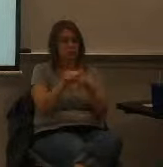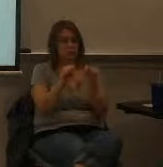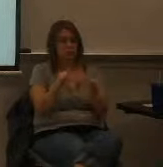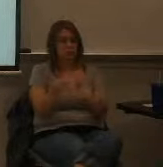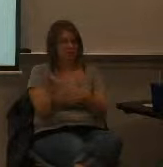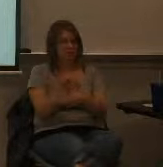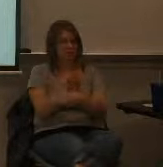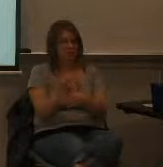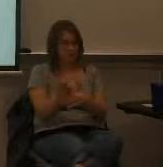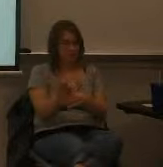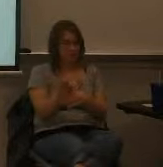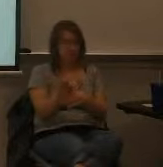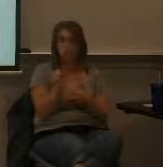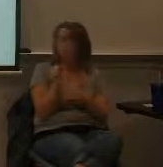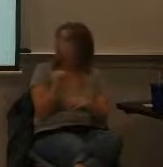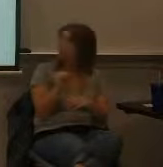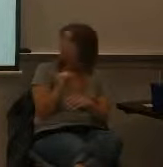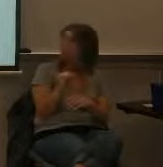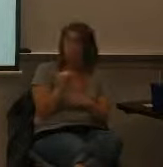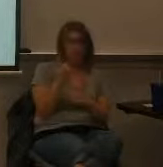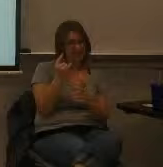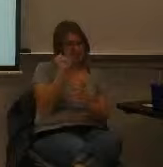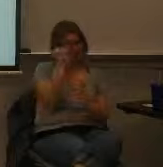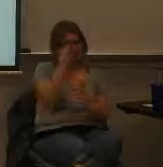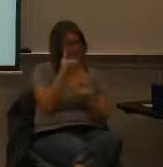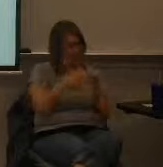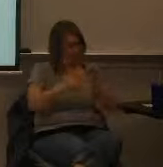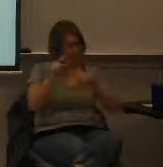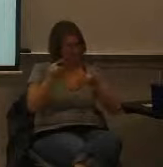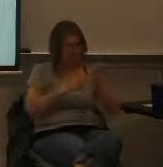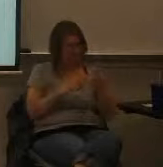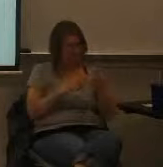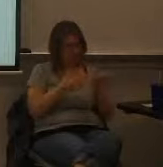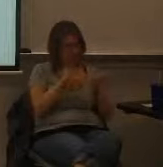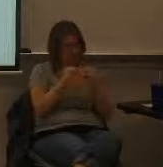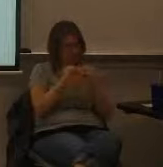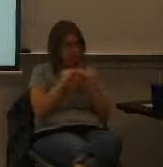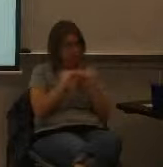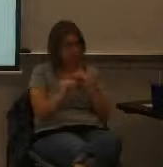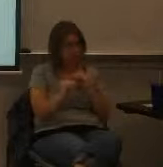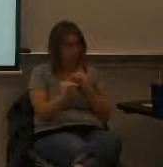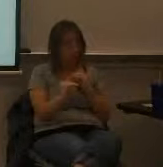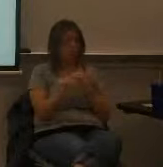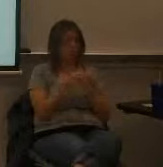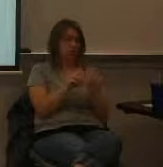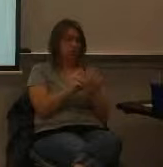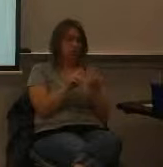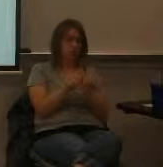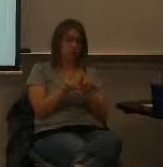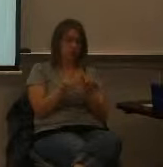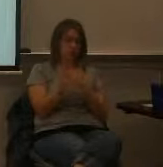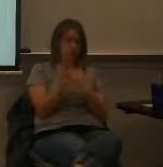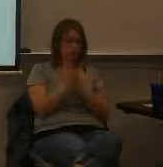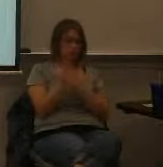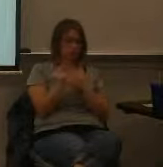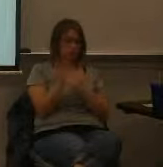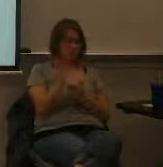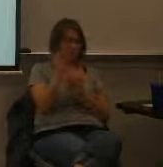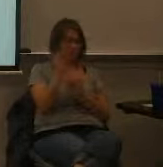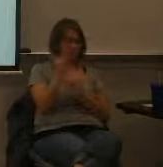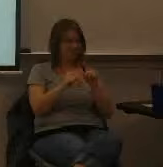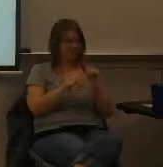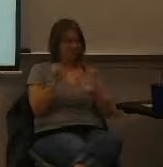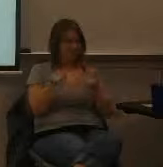function. So this idea of diverse systems being more stable, also some people have suggested